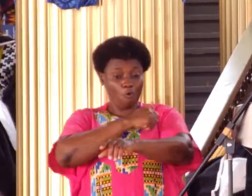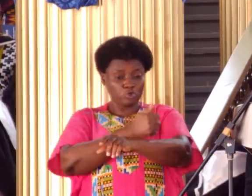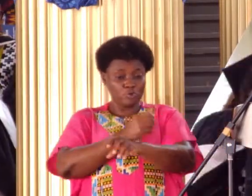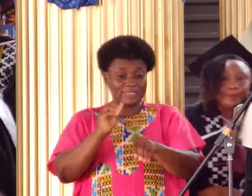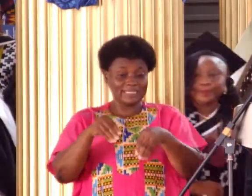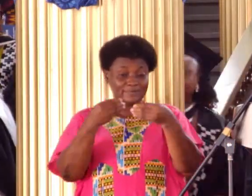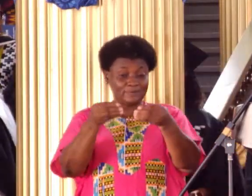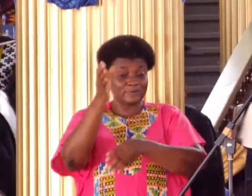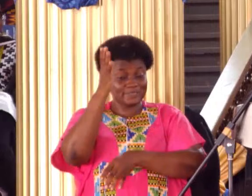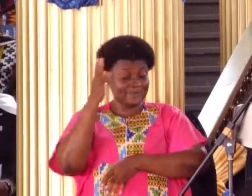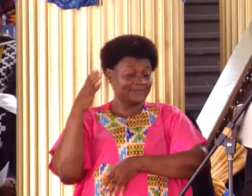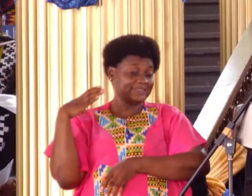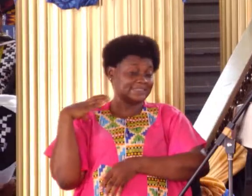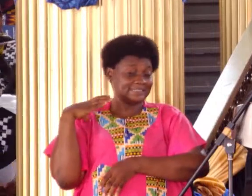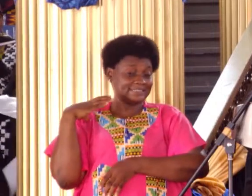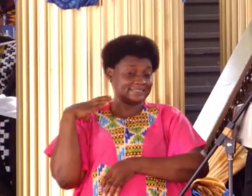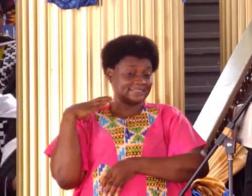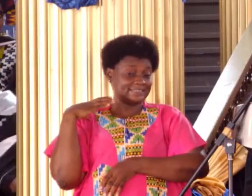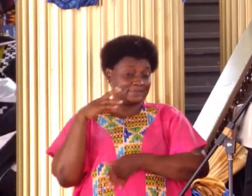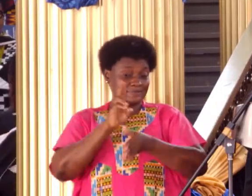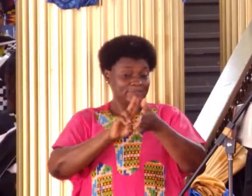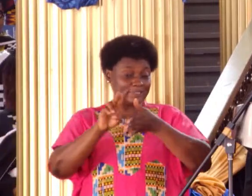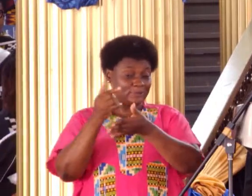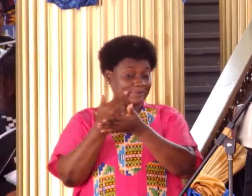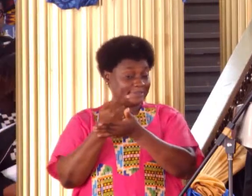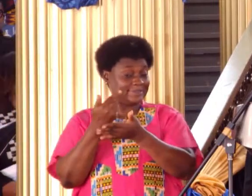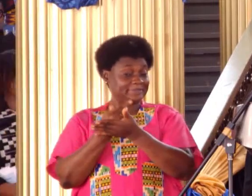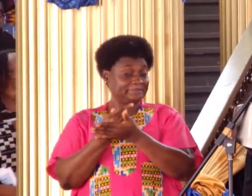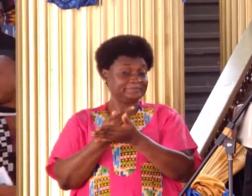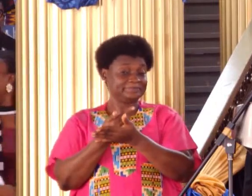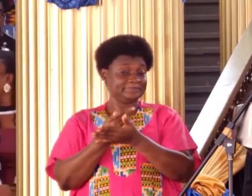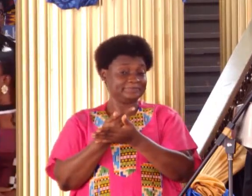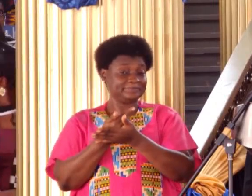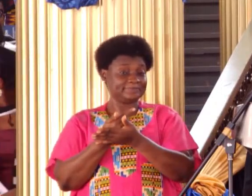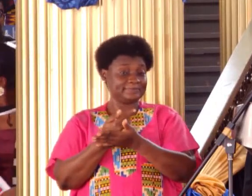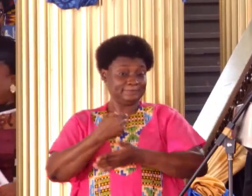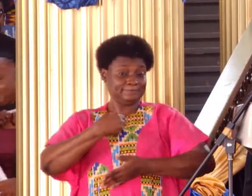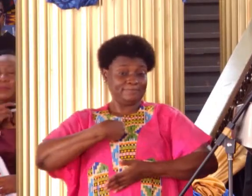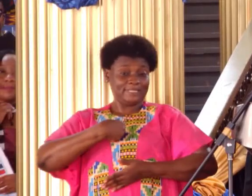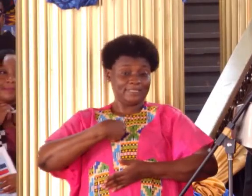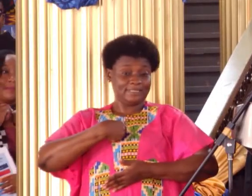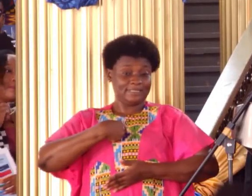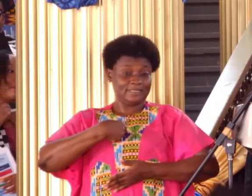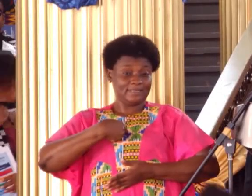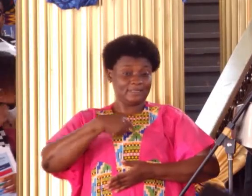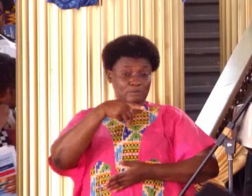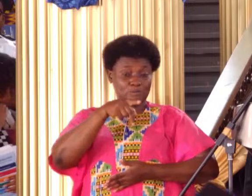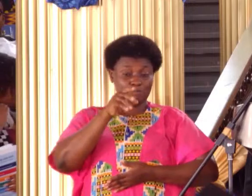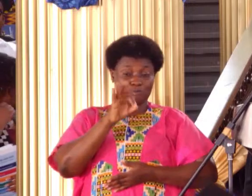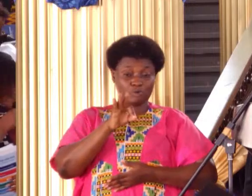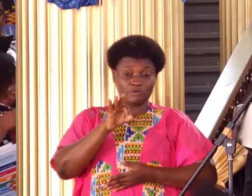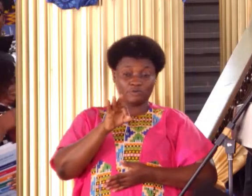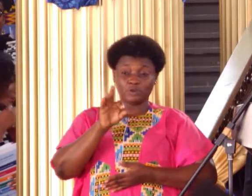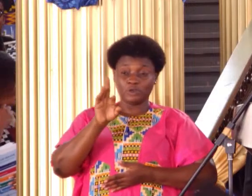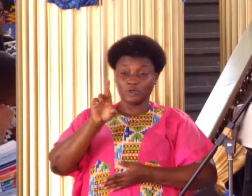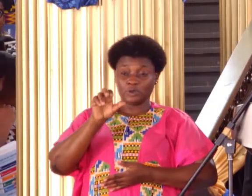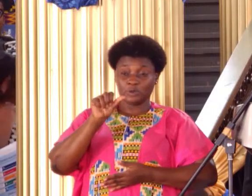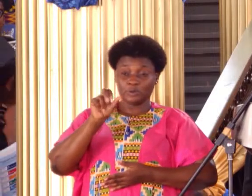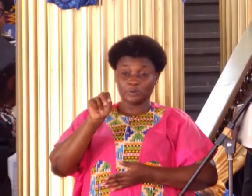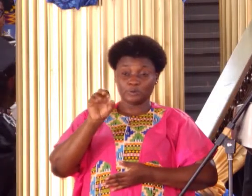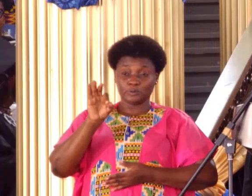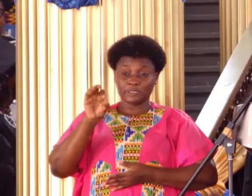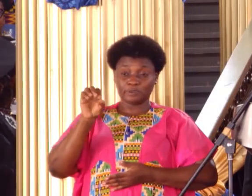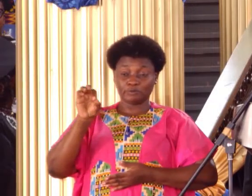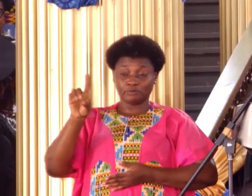Chancellor of the University of Ghana, I, Professor Ransford